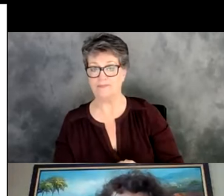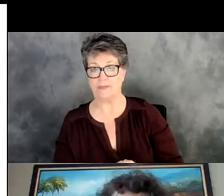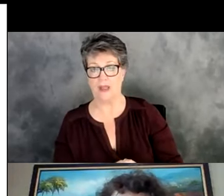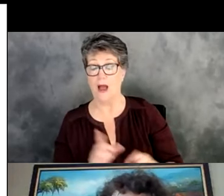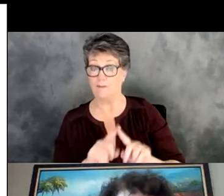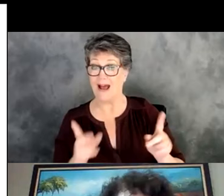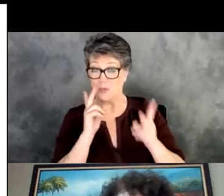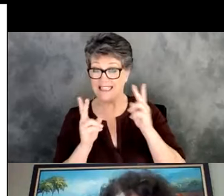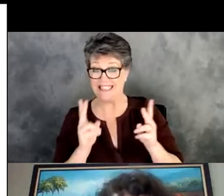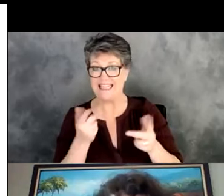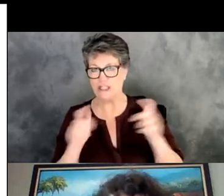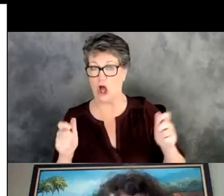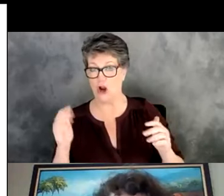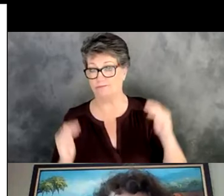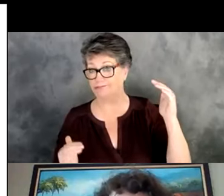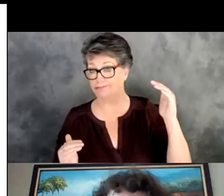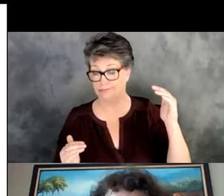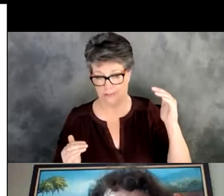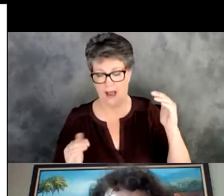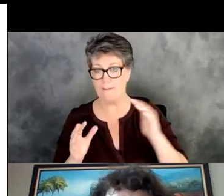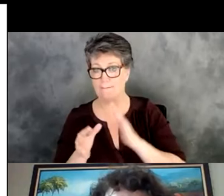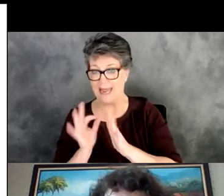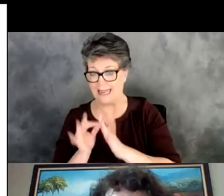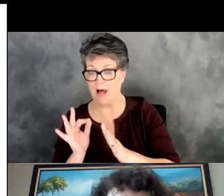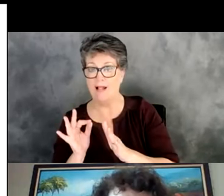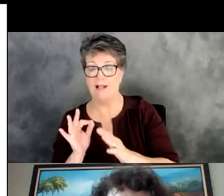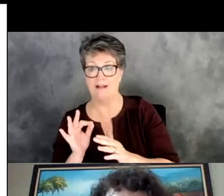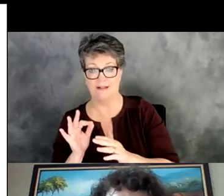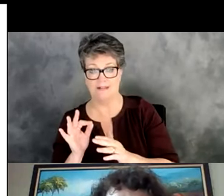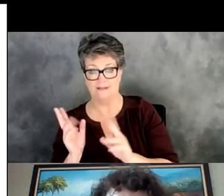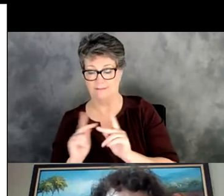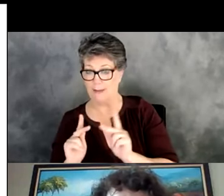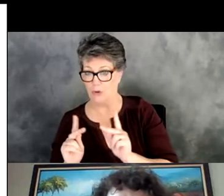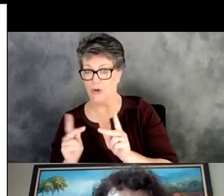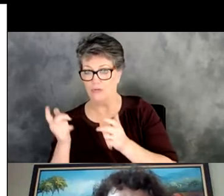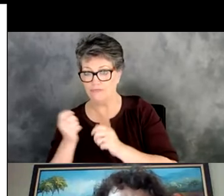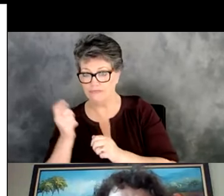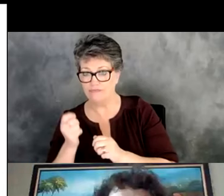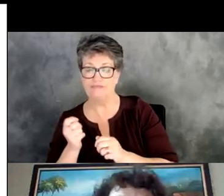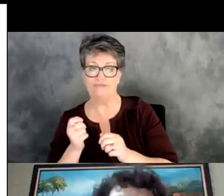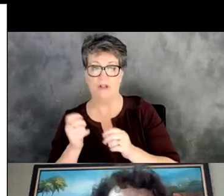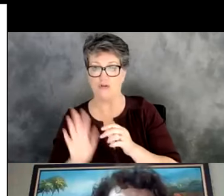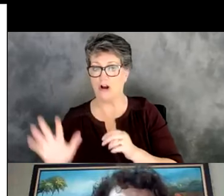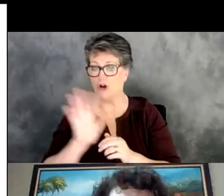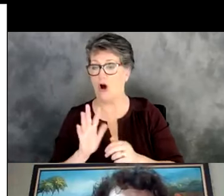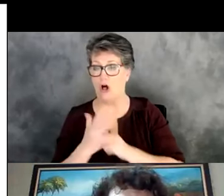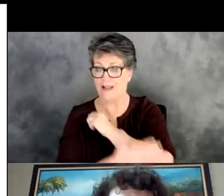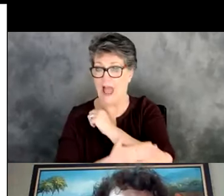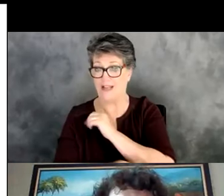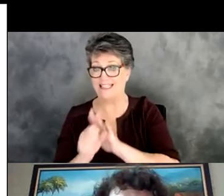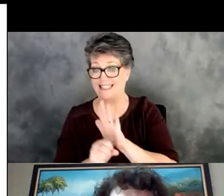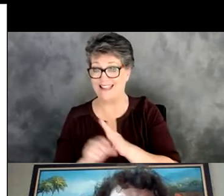but we see this large disparity in terms of Medi-Cal beneficiaries really across all counties in the state being less likely